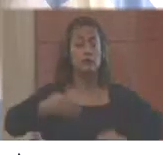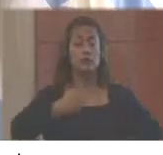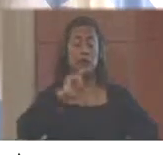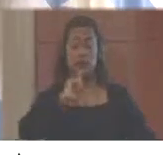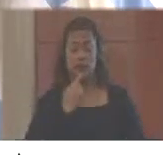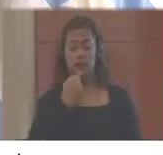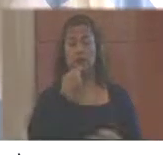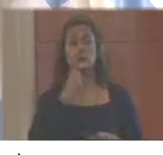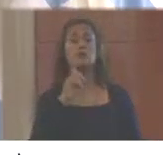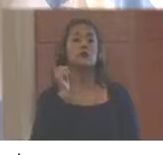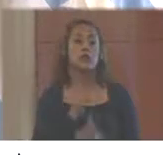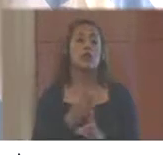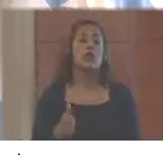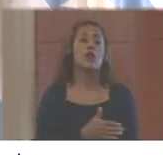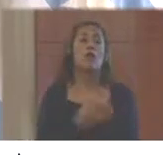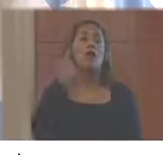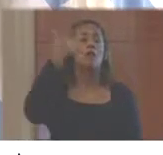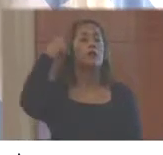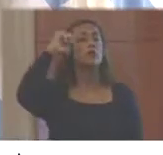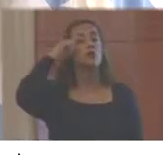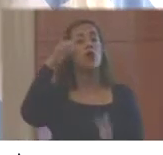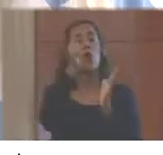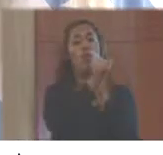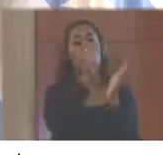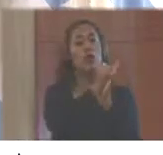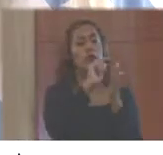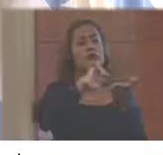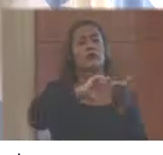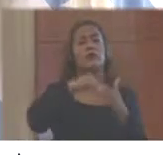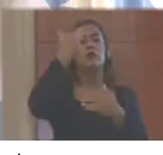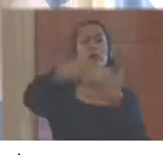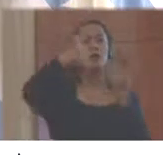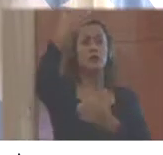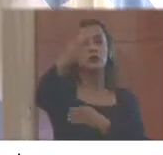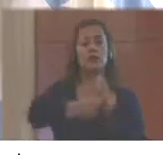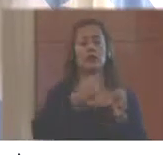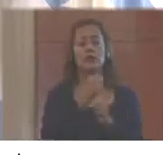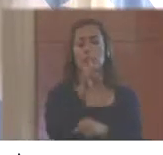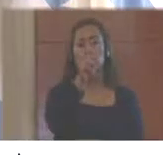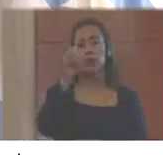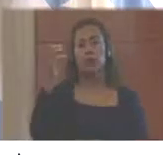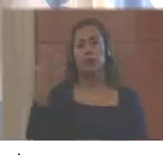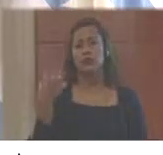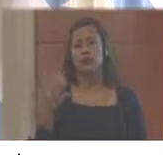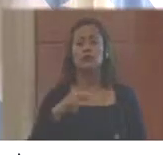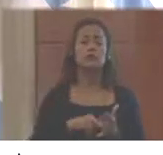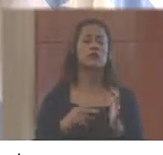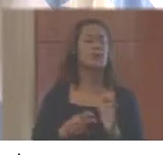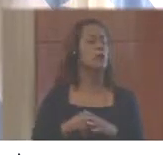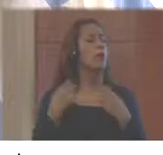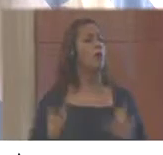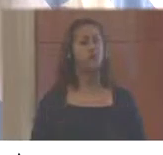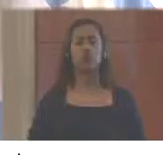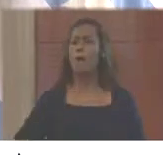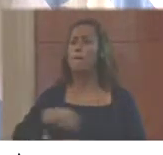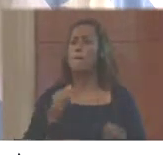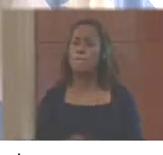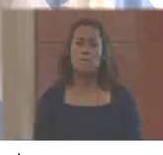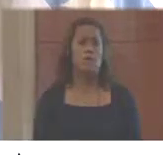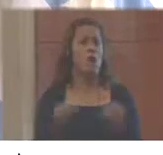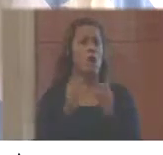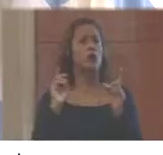DRR will emerge from SENDI is very important. We see complementarity between continued